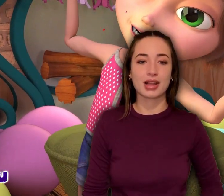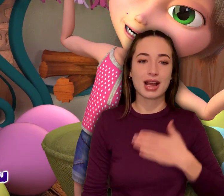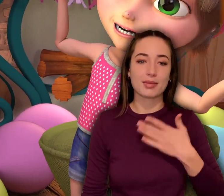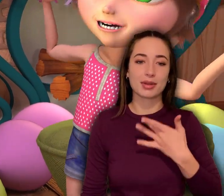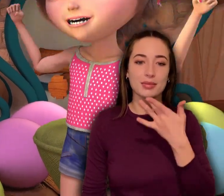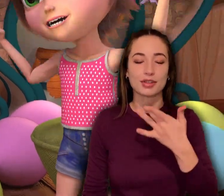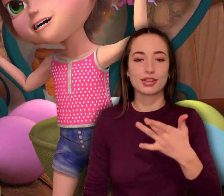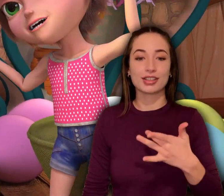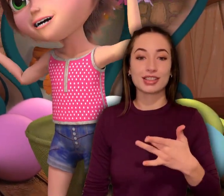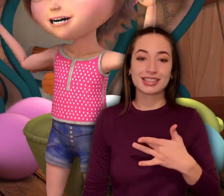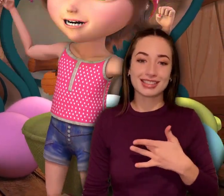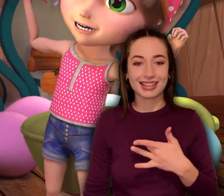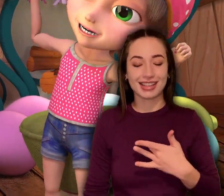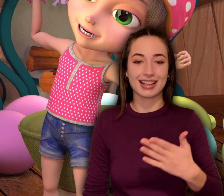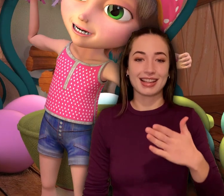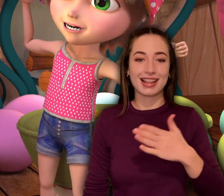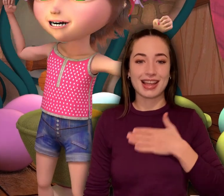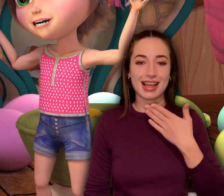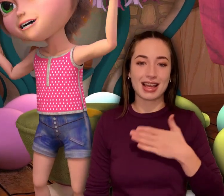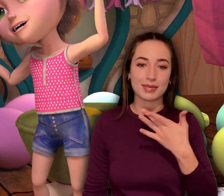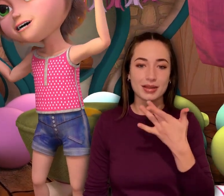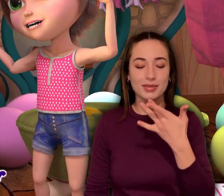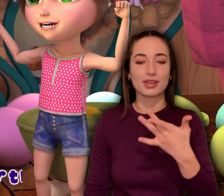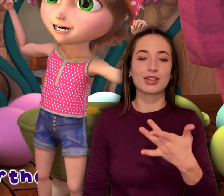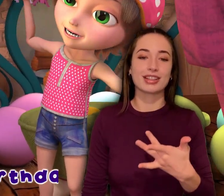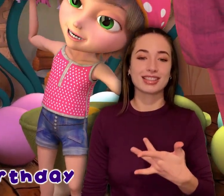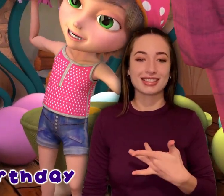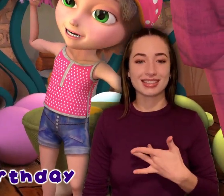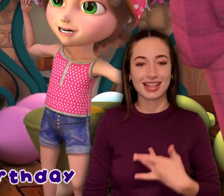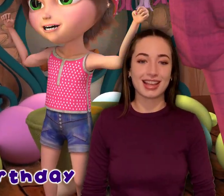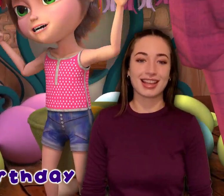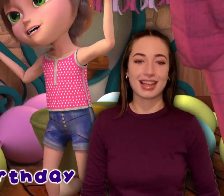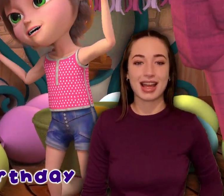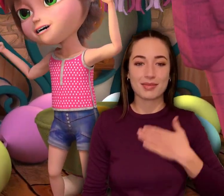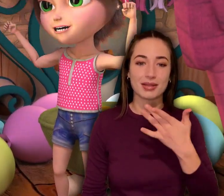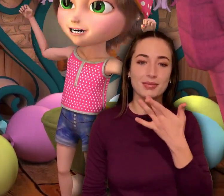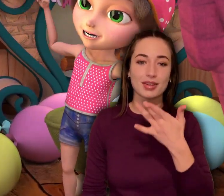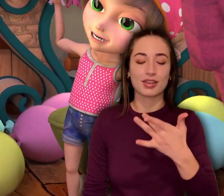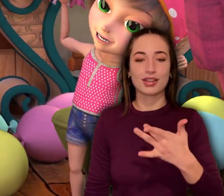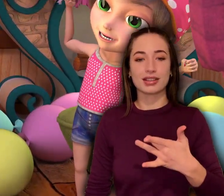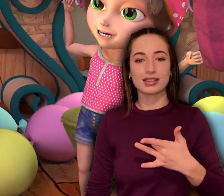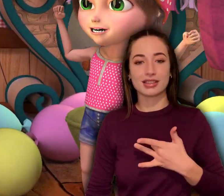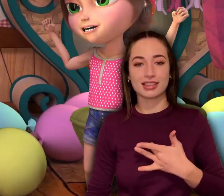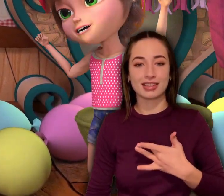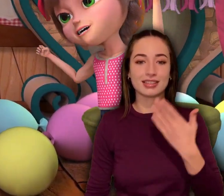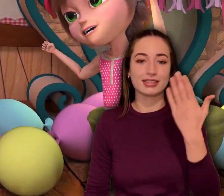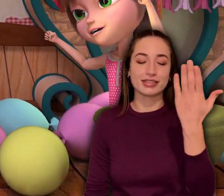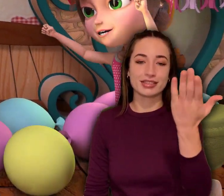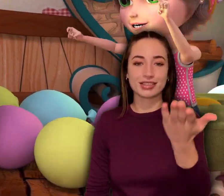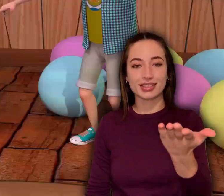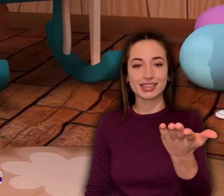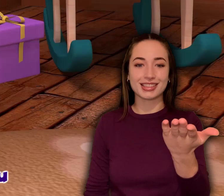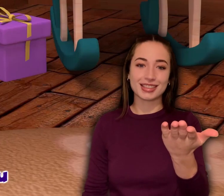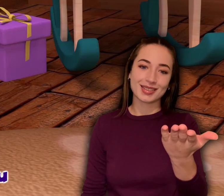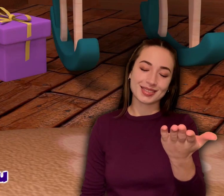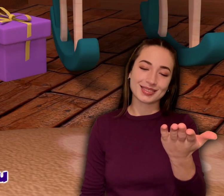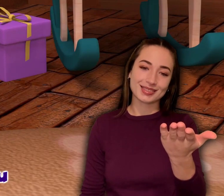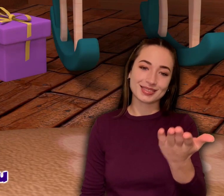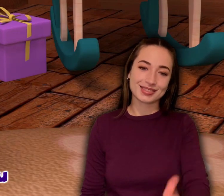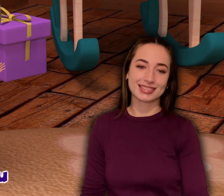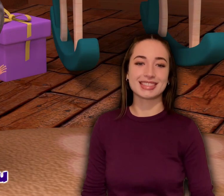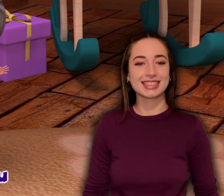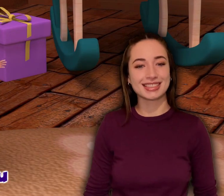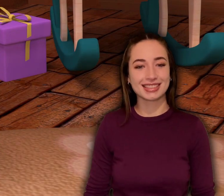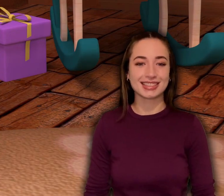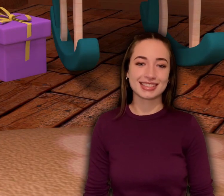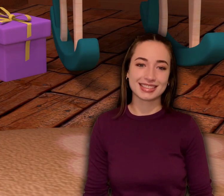you happy birthday happy birthday birthday happy birthday to